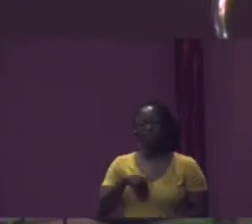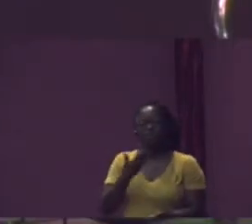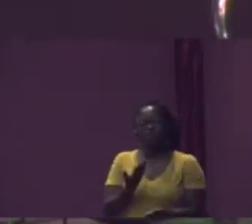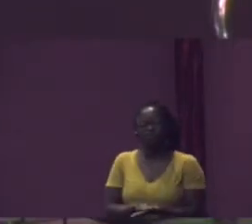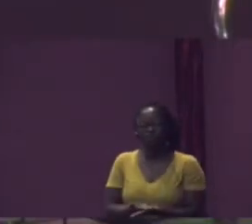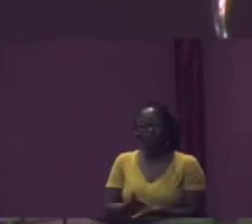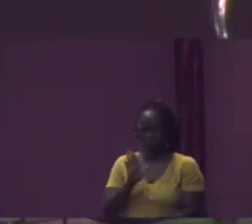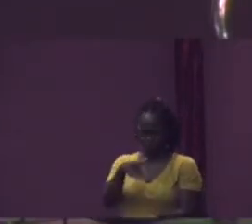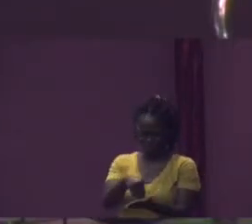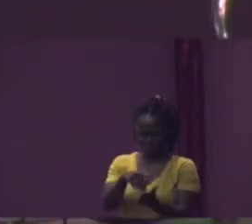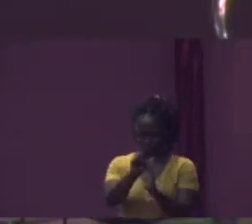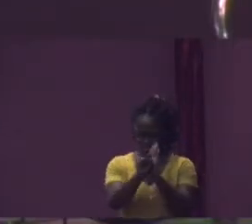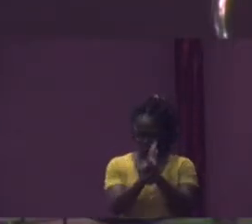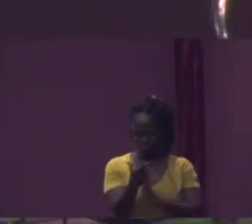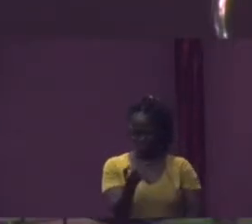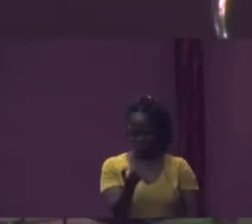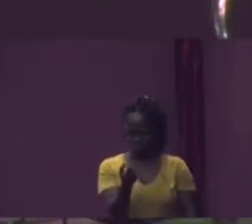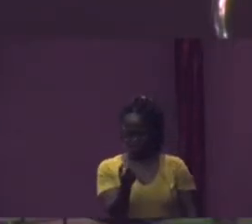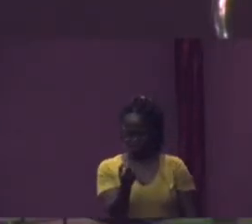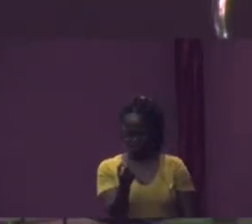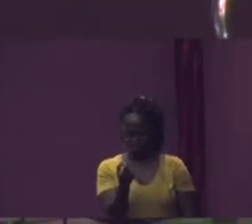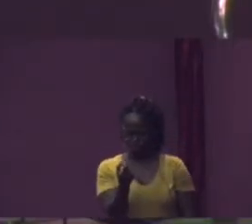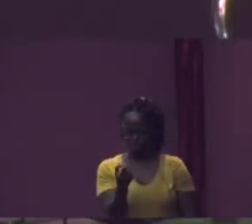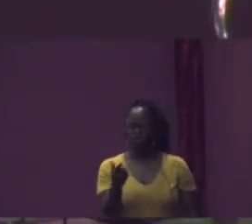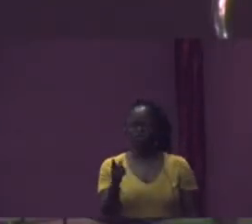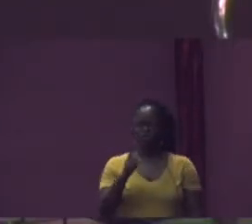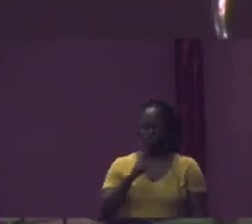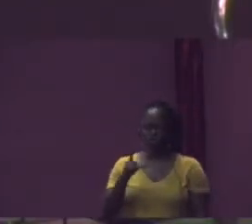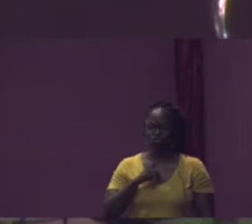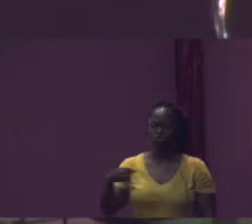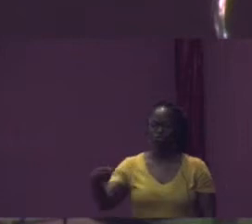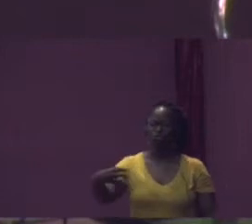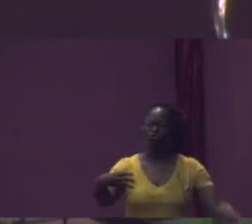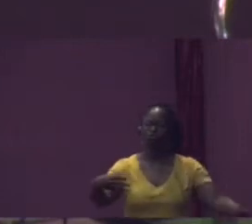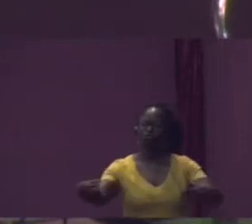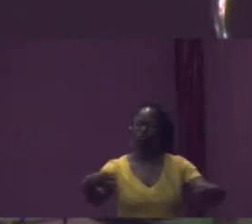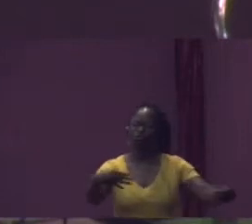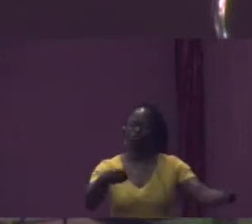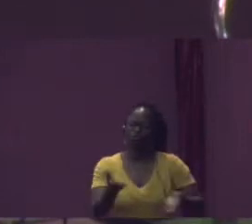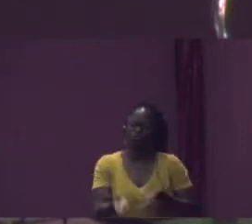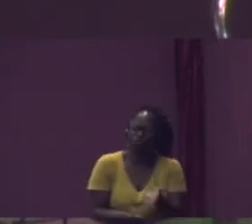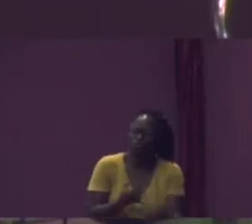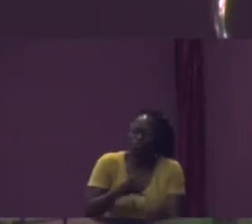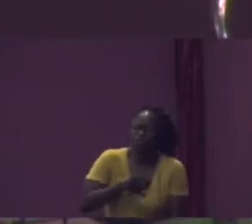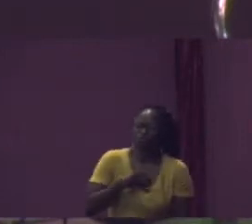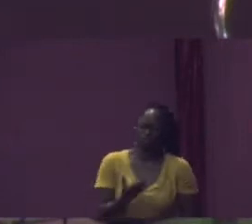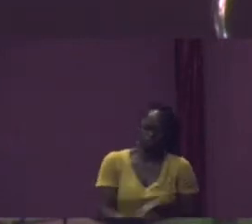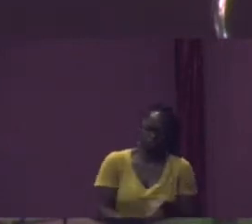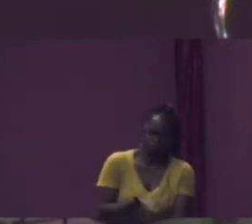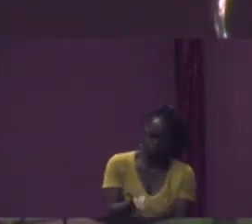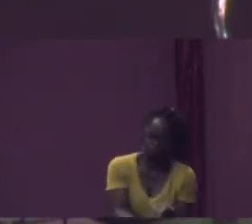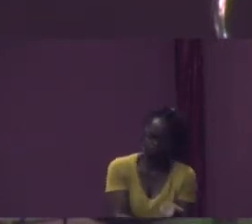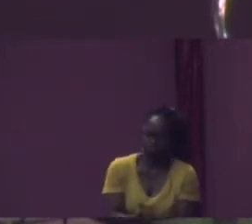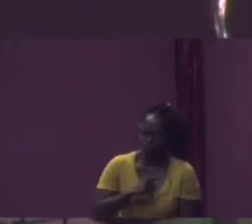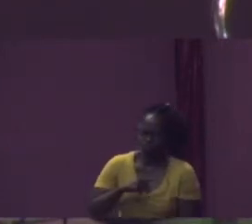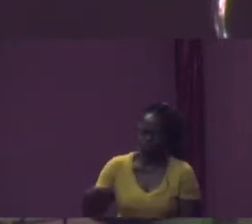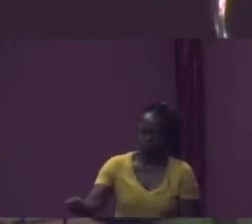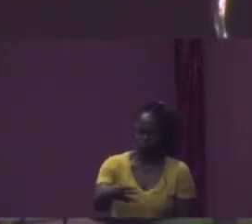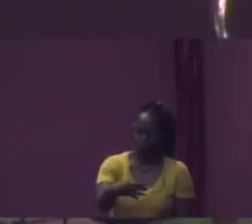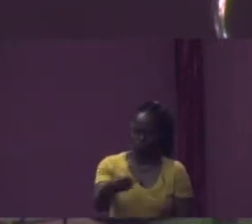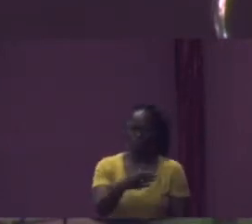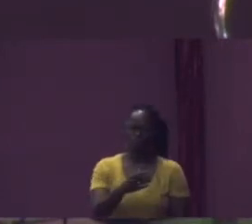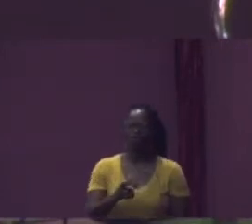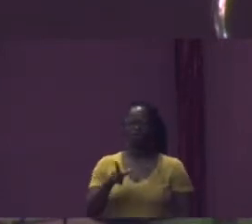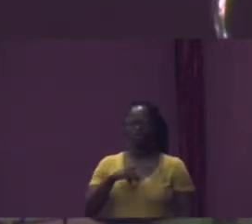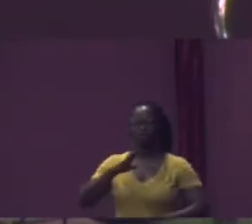merely medicalized, it operated under a new model of care. Medical anthropologists like Robbie Davis